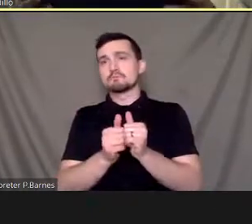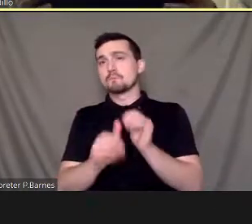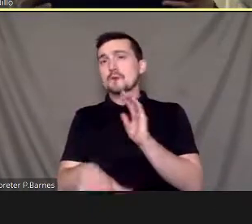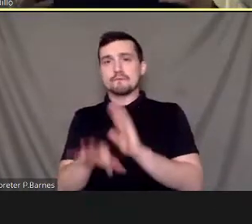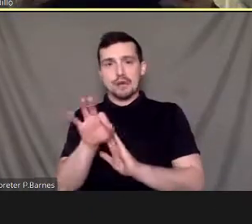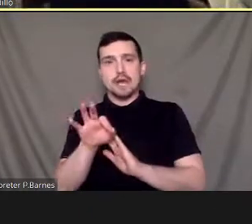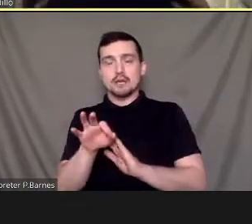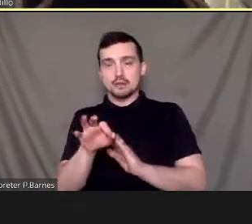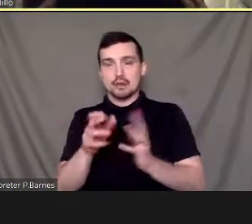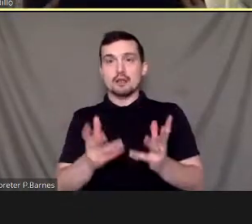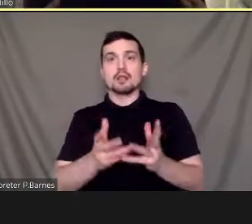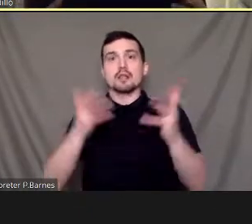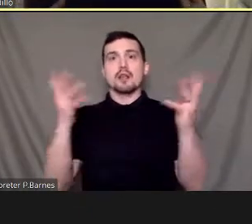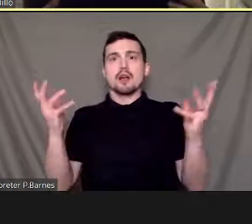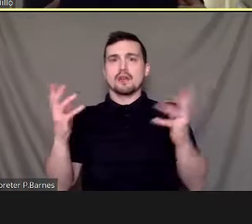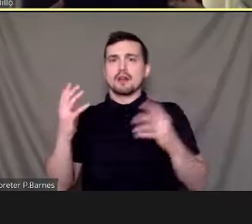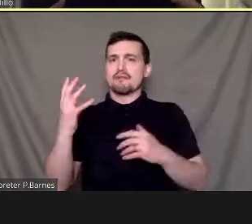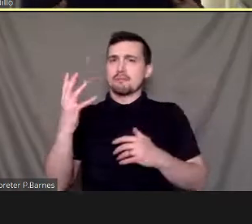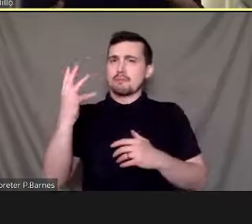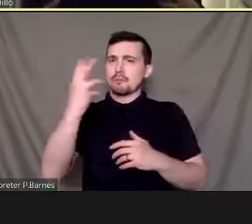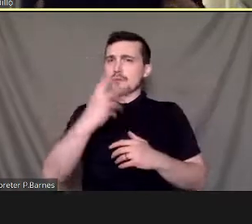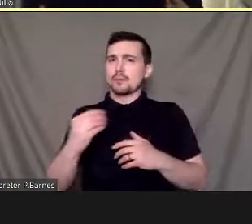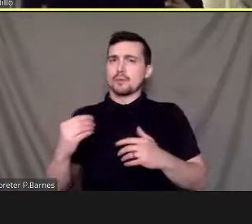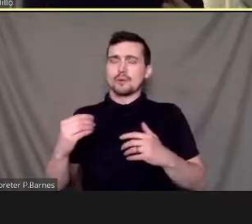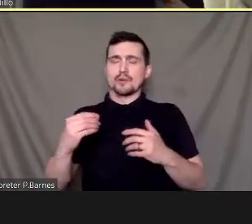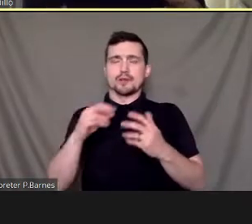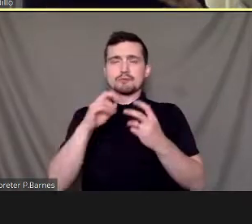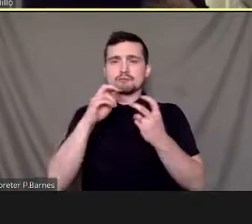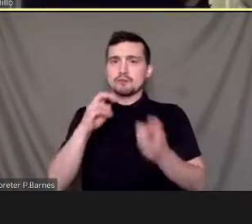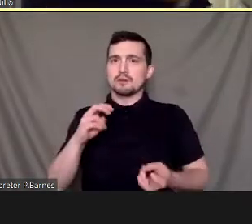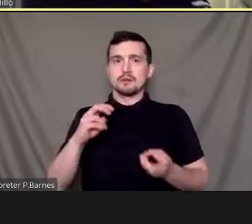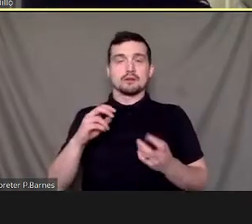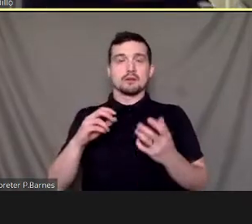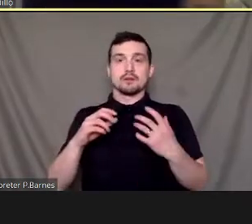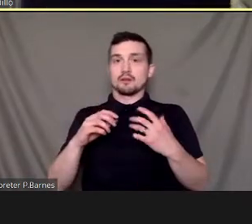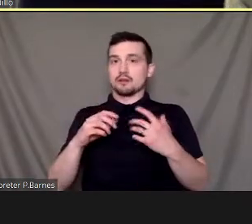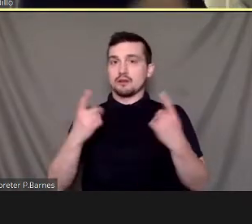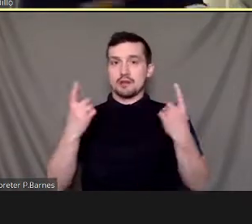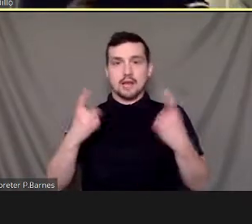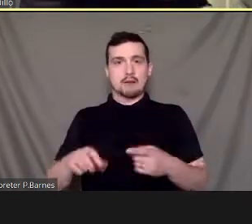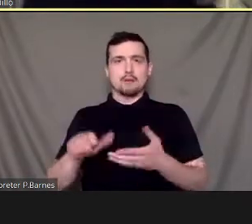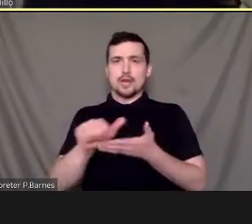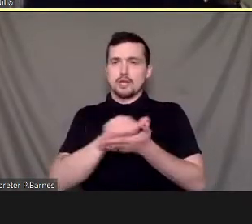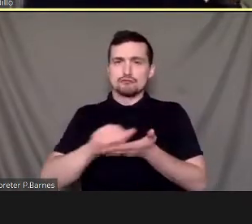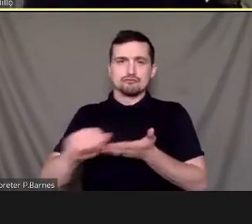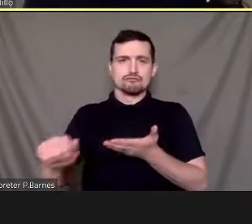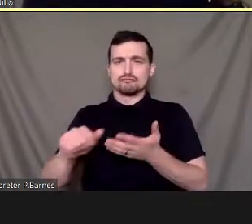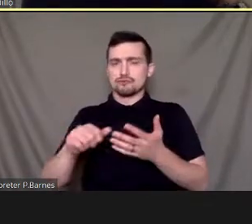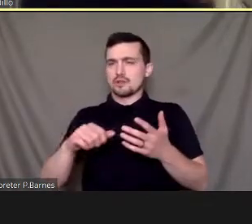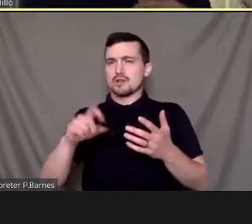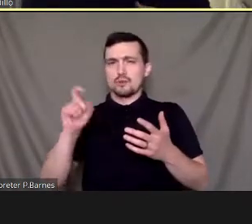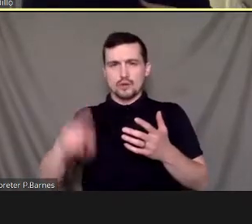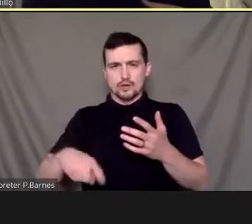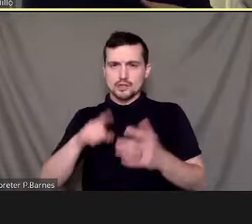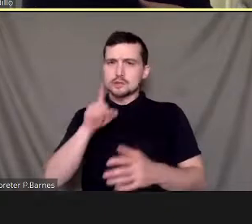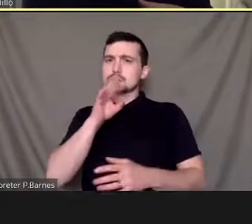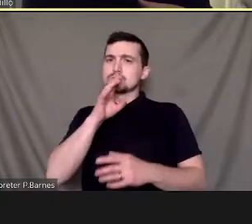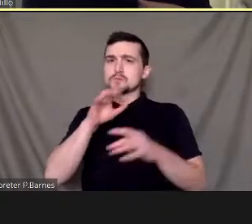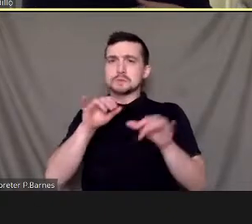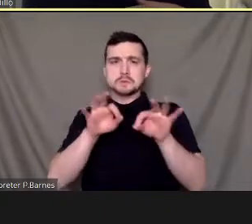extraordinary beauty there that often gets erased with this idea that we should all kind of speak the same.